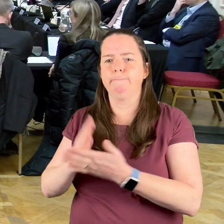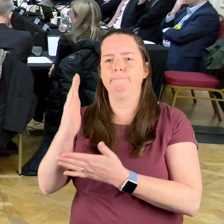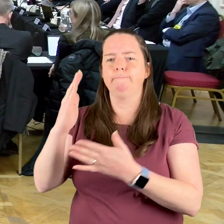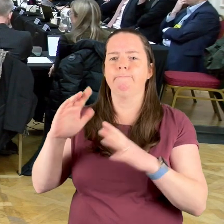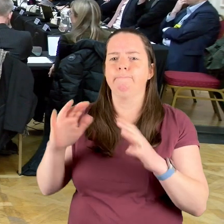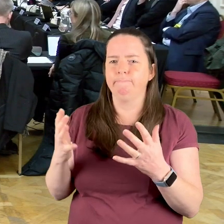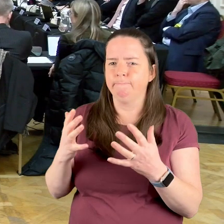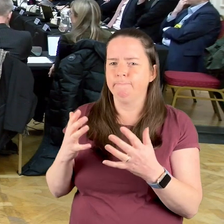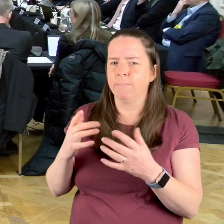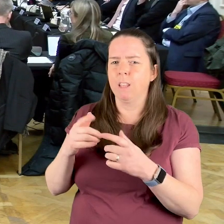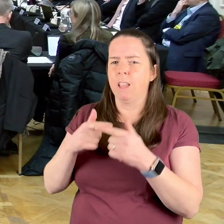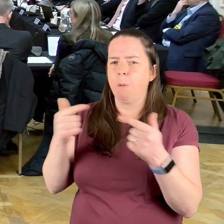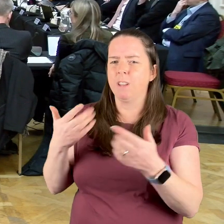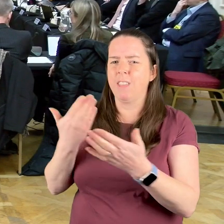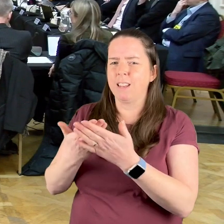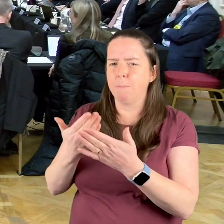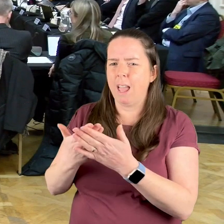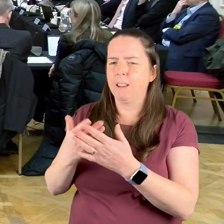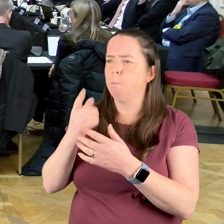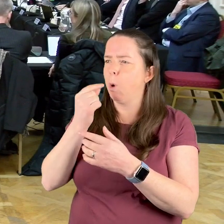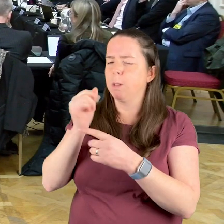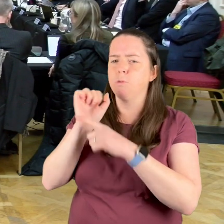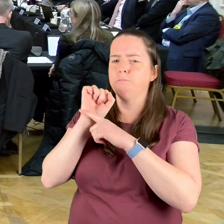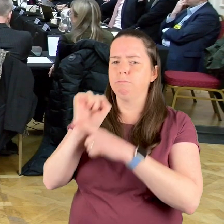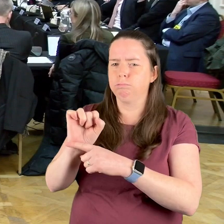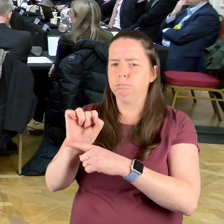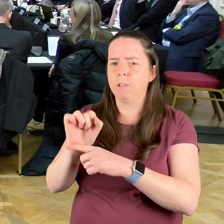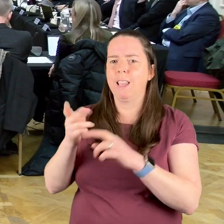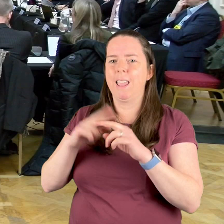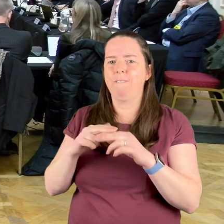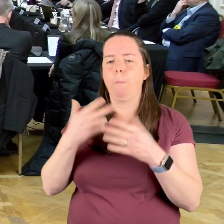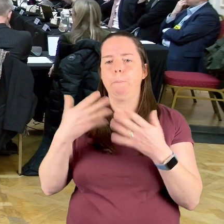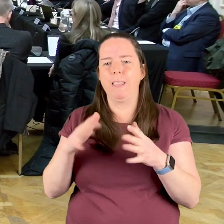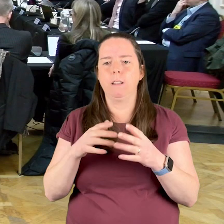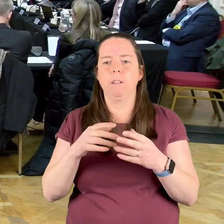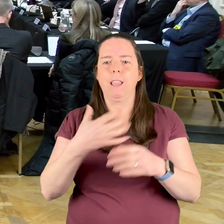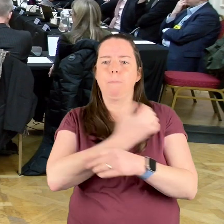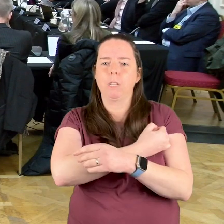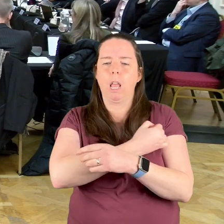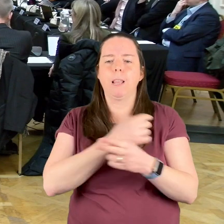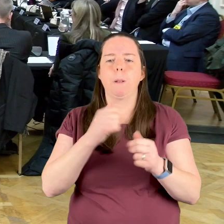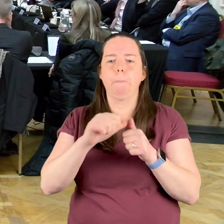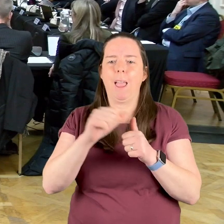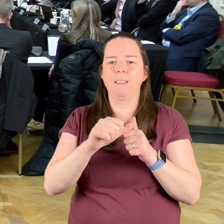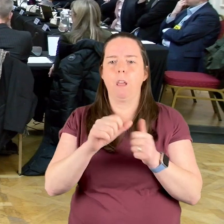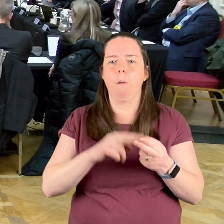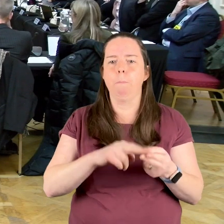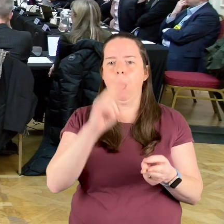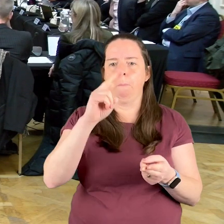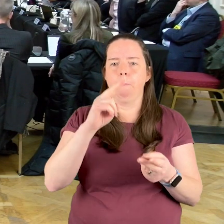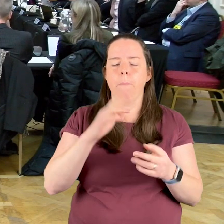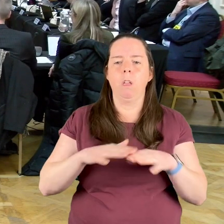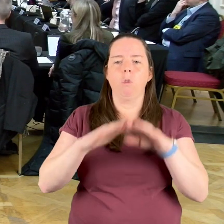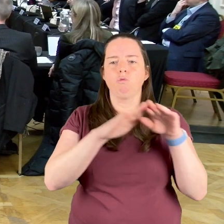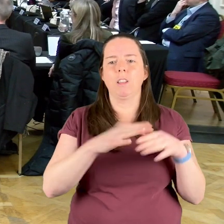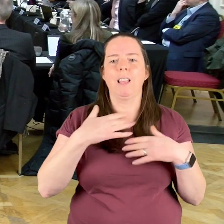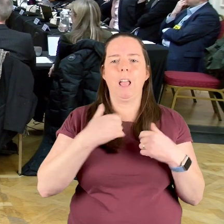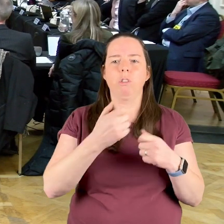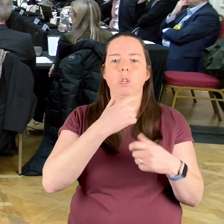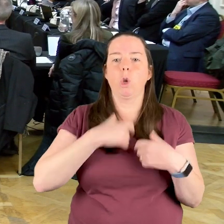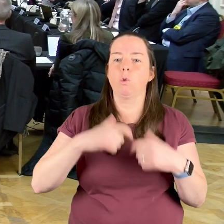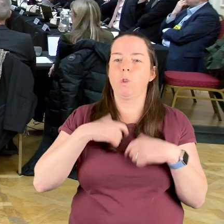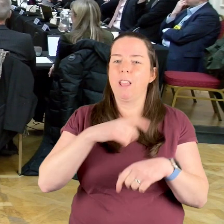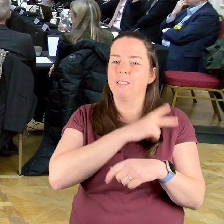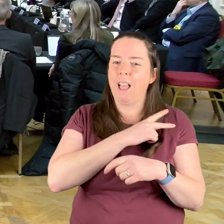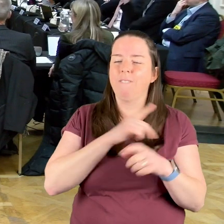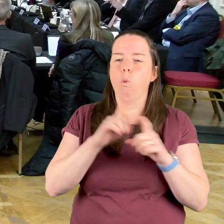was potentially preventable if we'd had better uptake of immunisation amongst health and social care staff, but